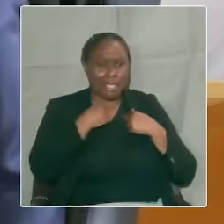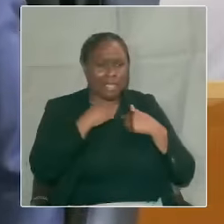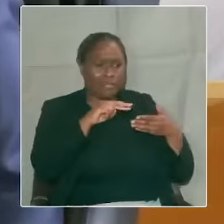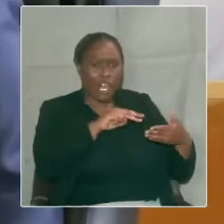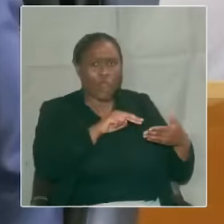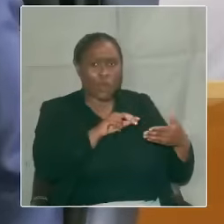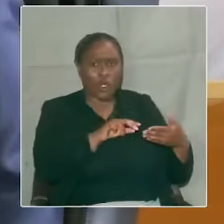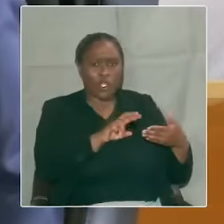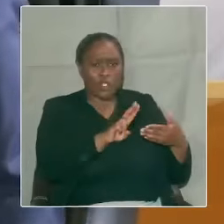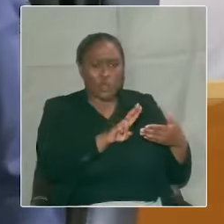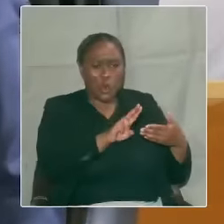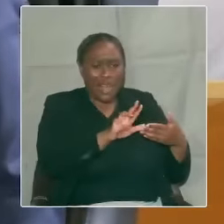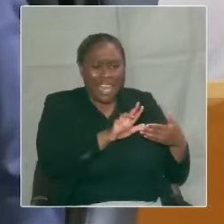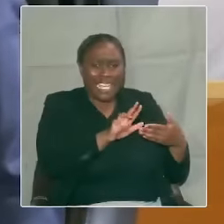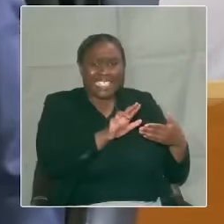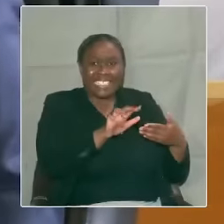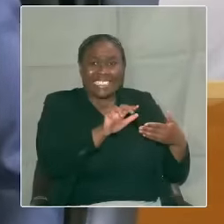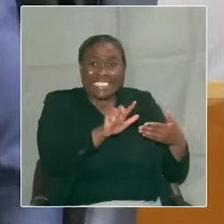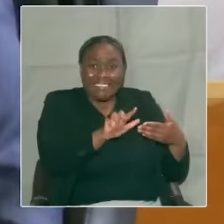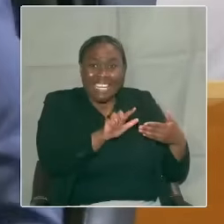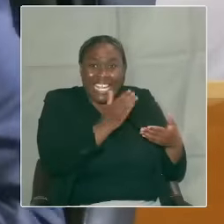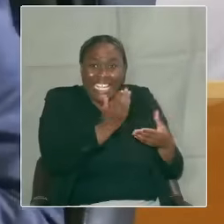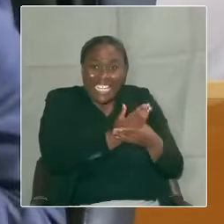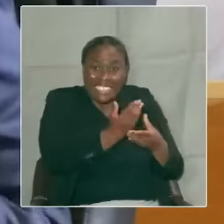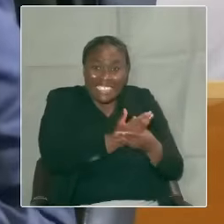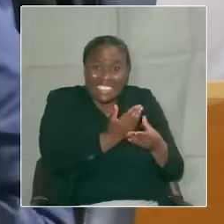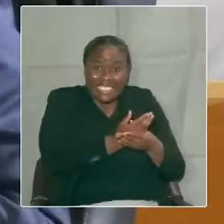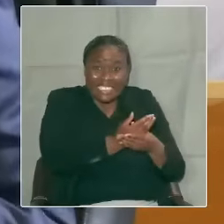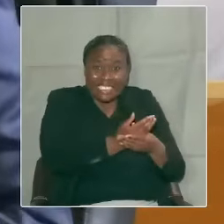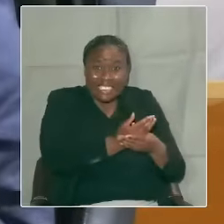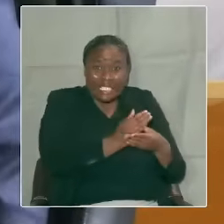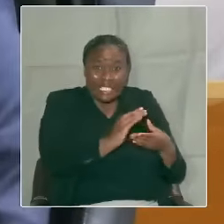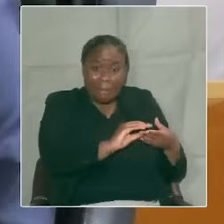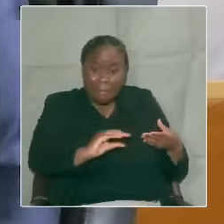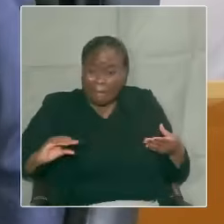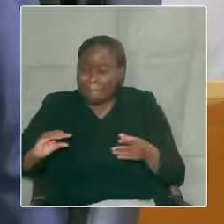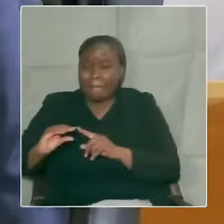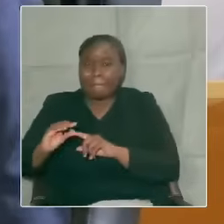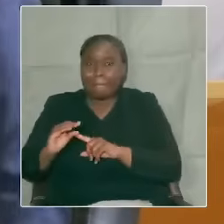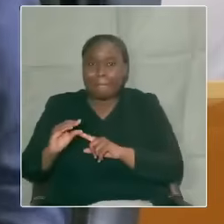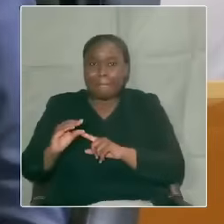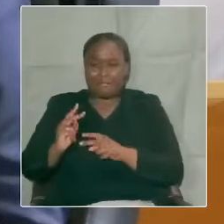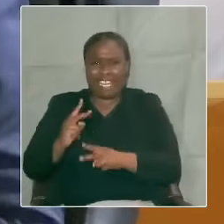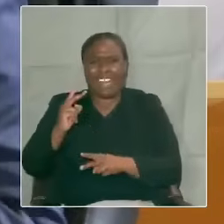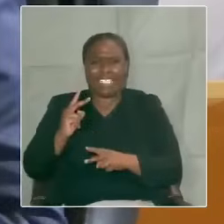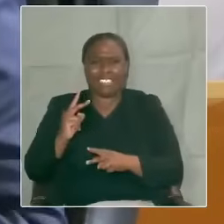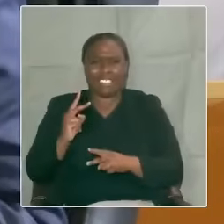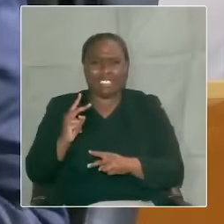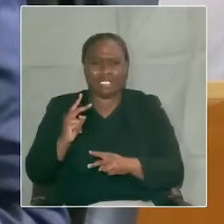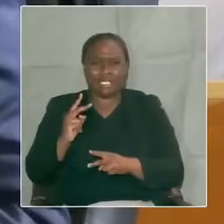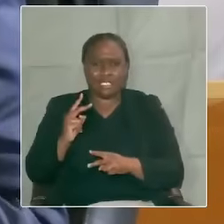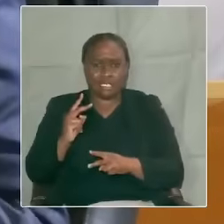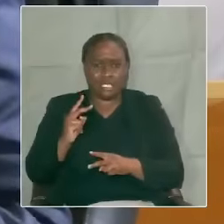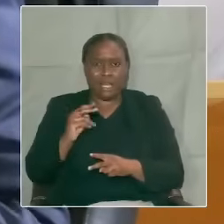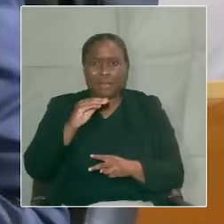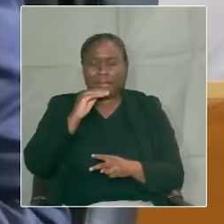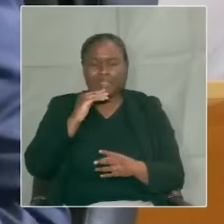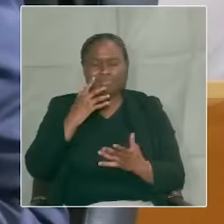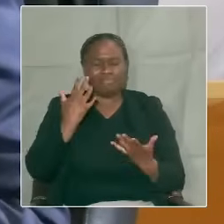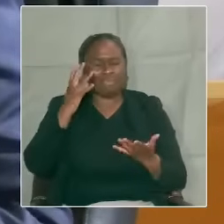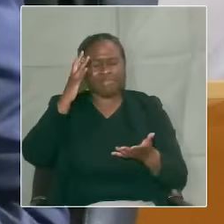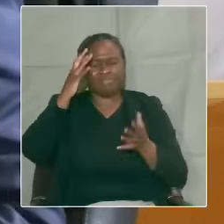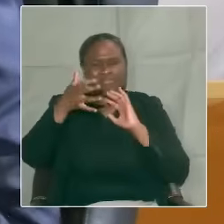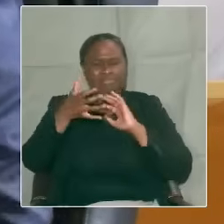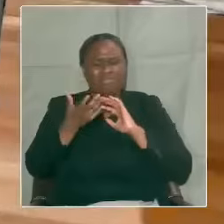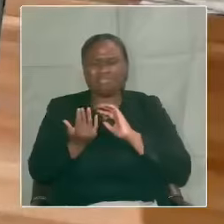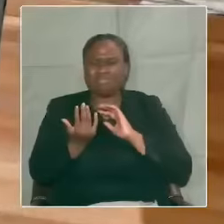297, which is a figure relating to all those categories. So it makes it very difficult for one to